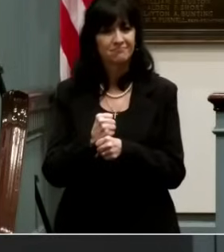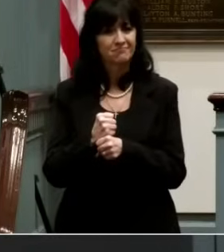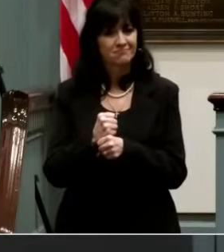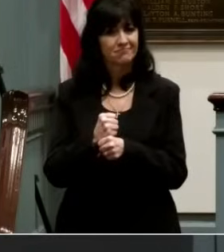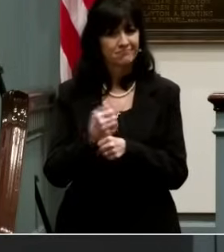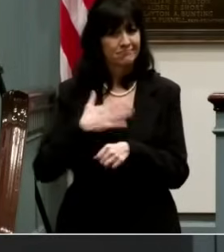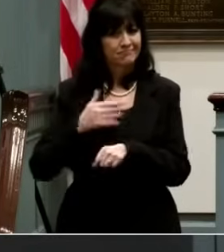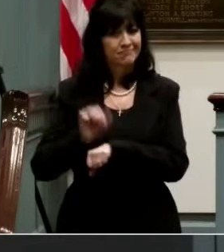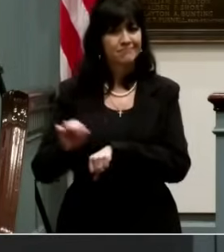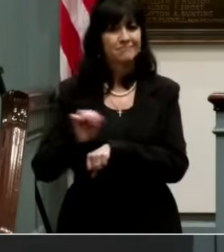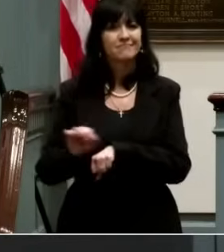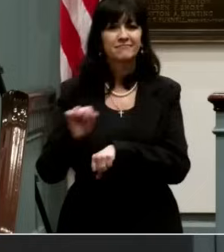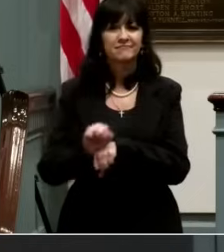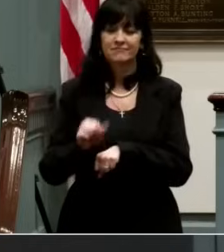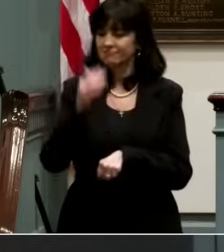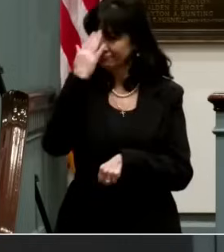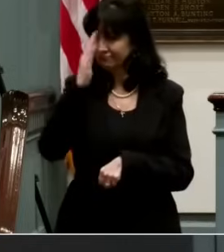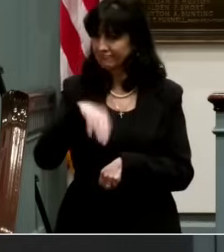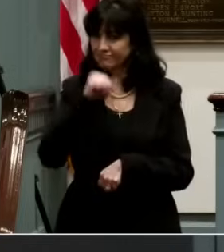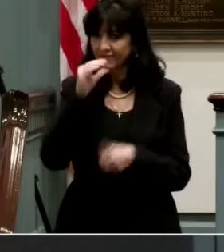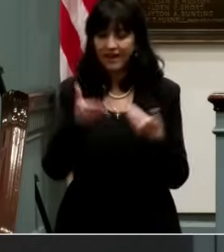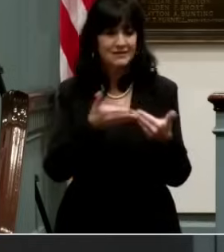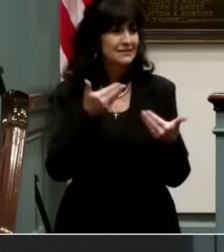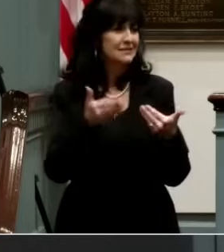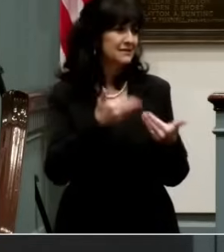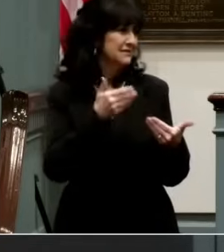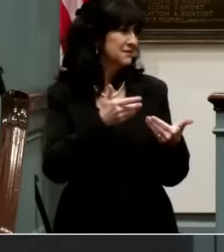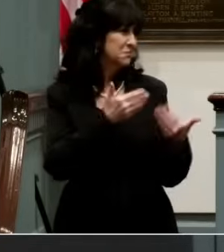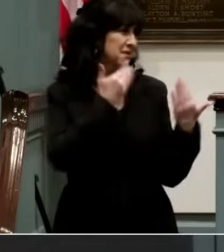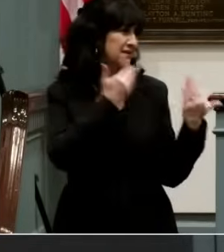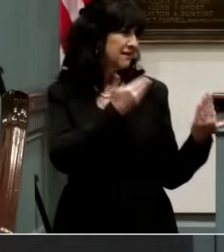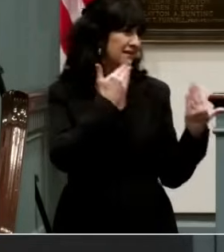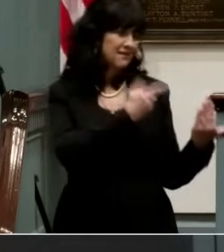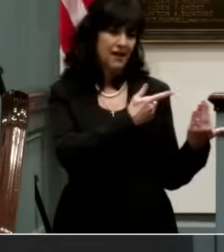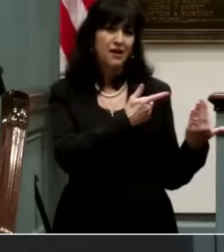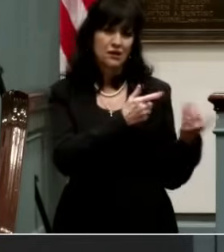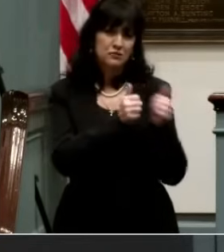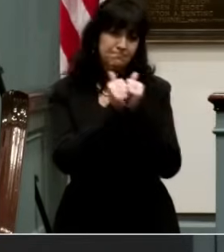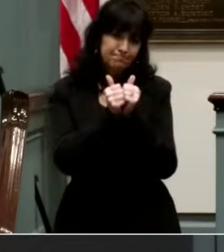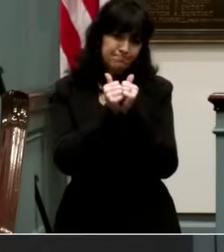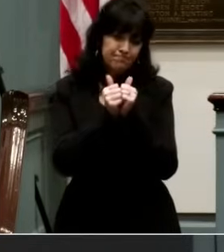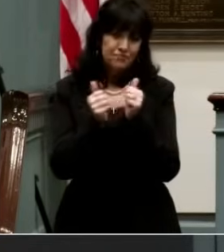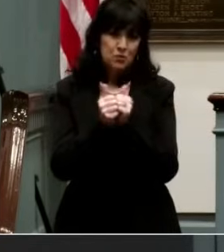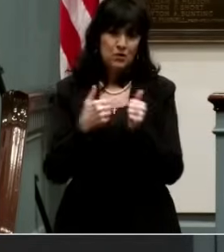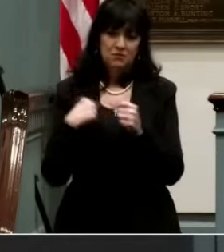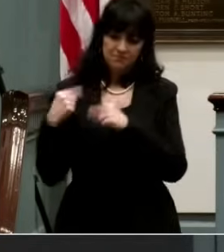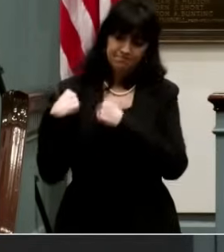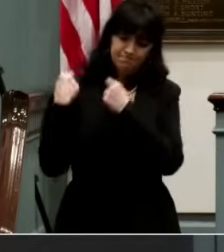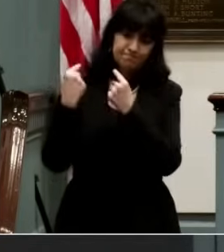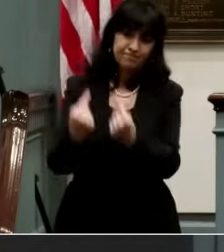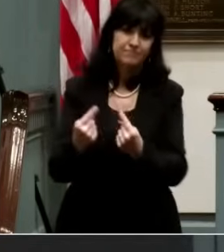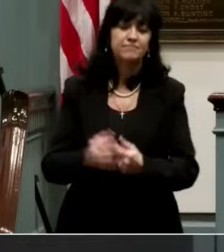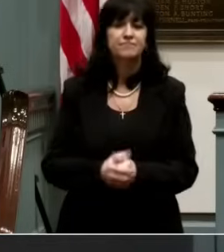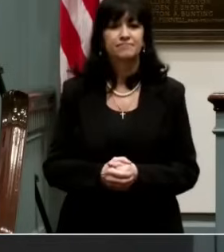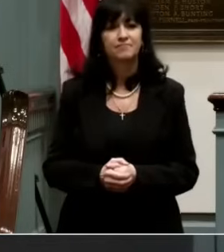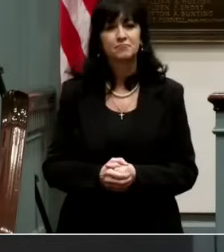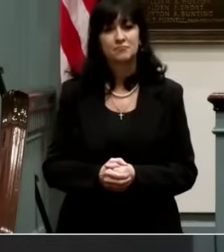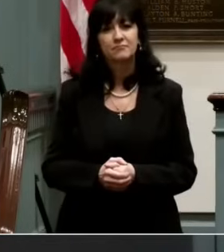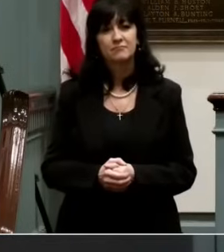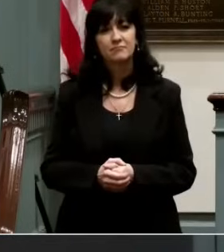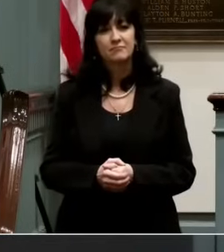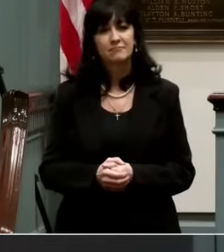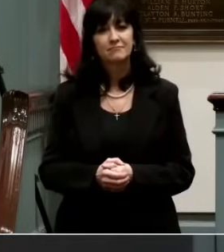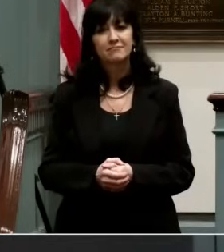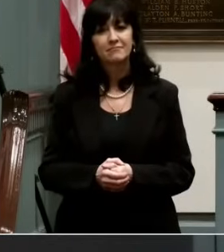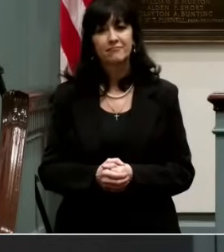know it hasn't been easy, Tracy, but thank you for being with me along the way. Somewhere here,